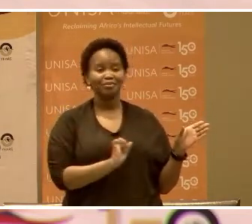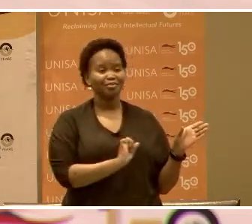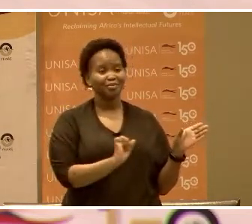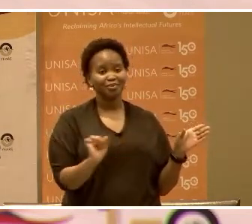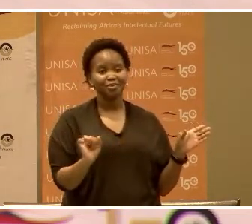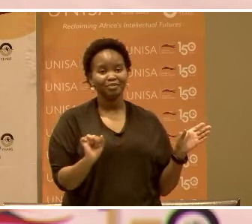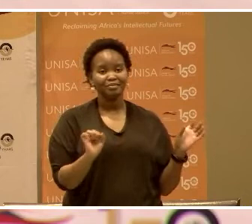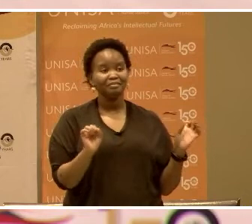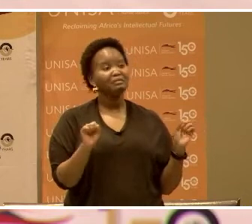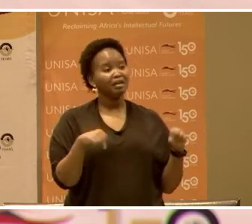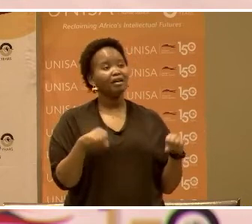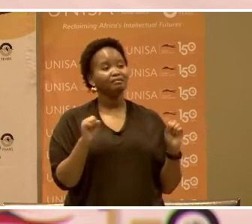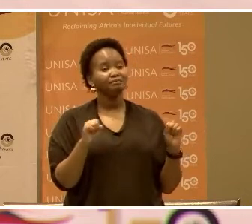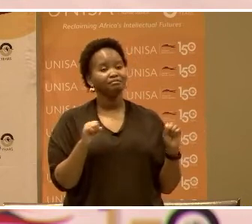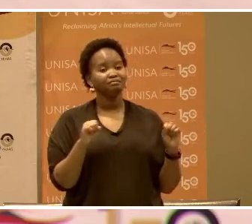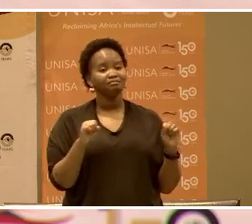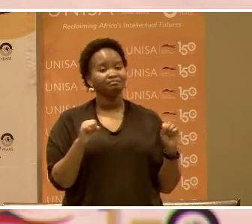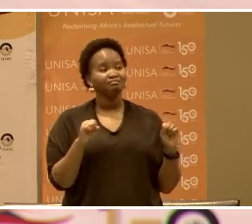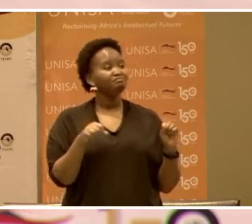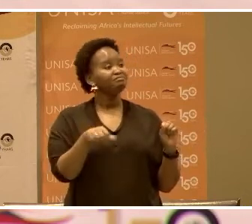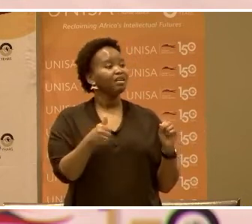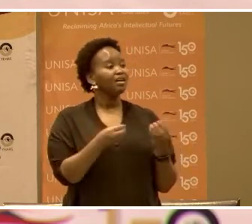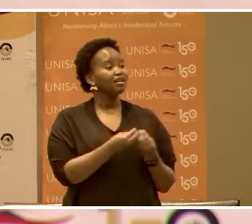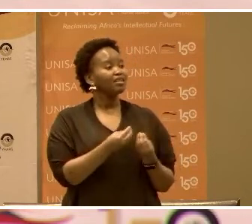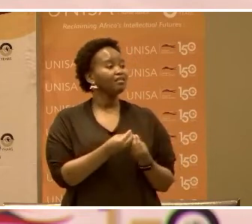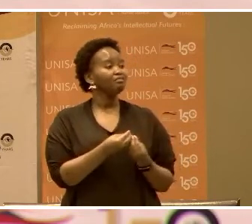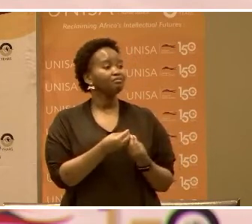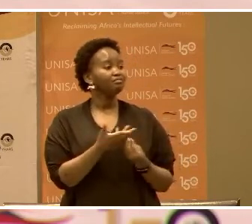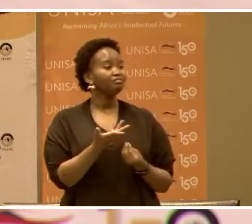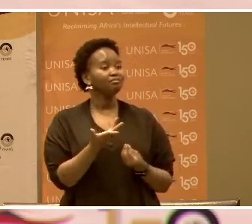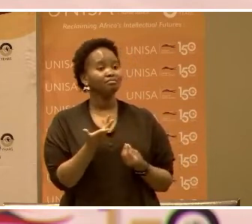Yeah, I think, is there something else?